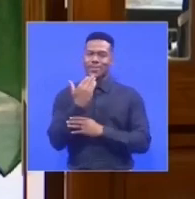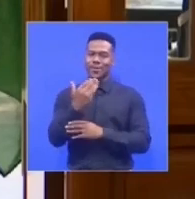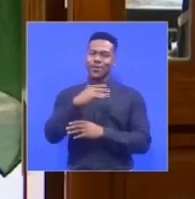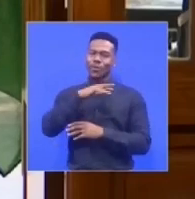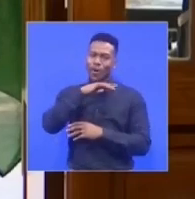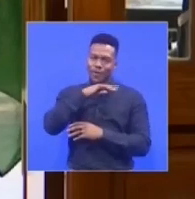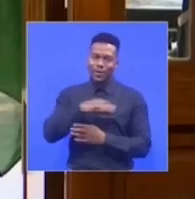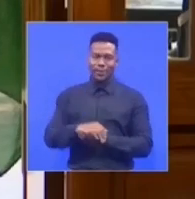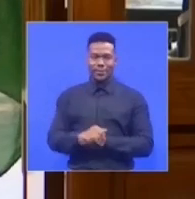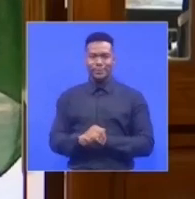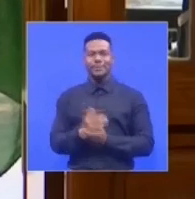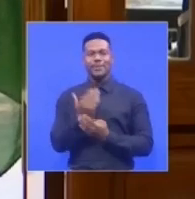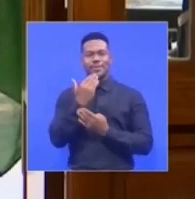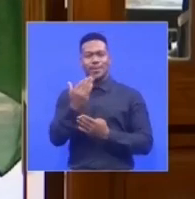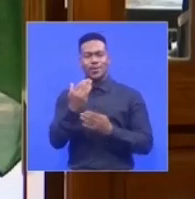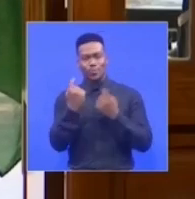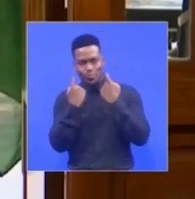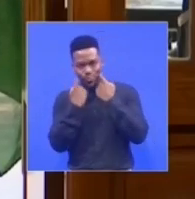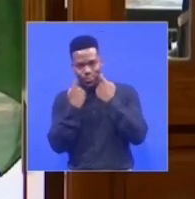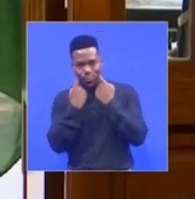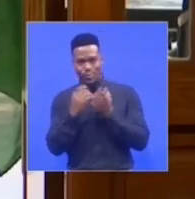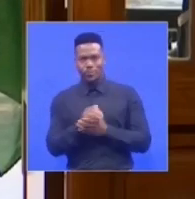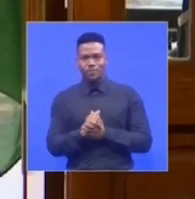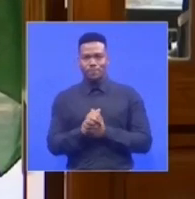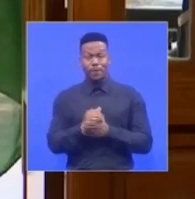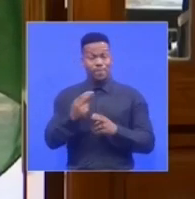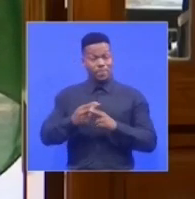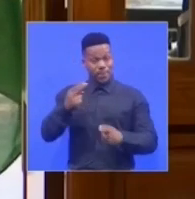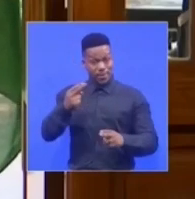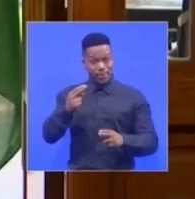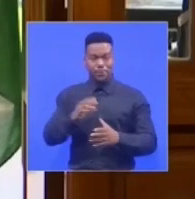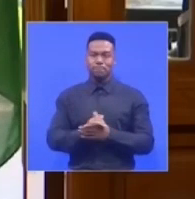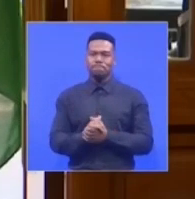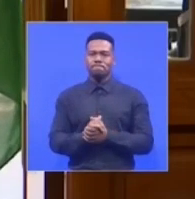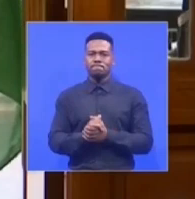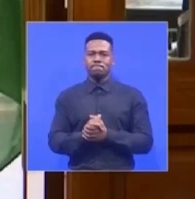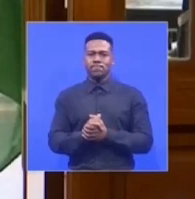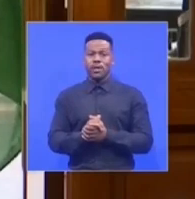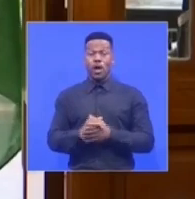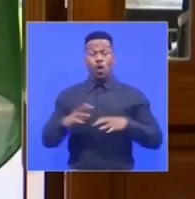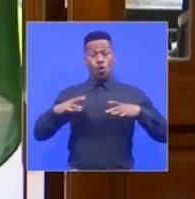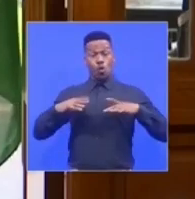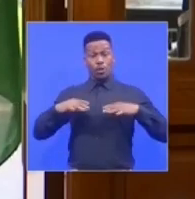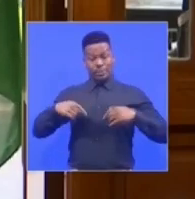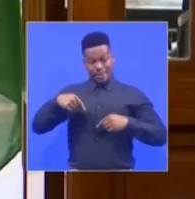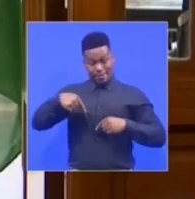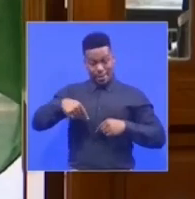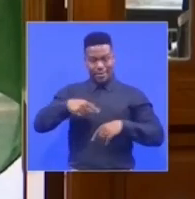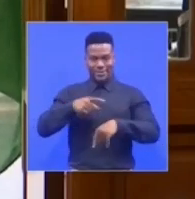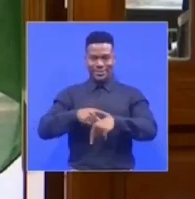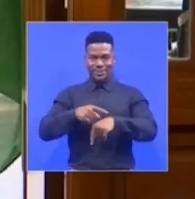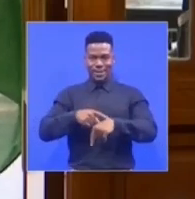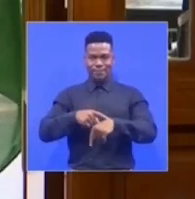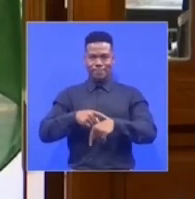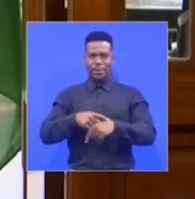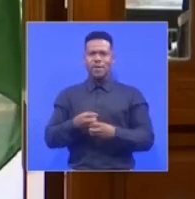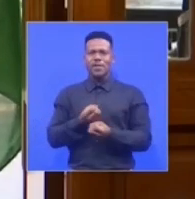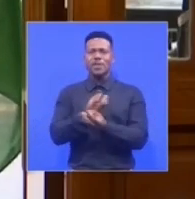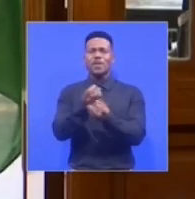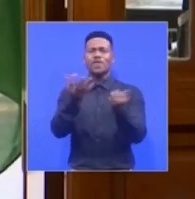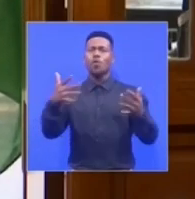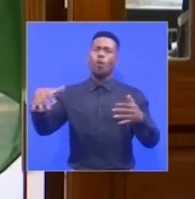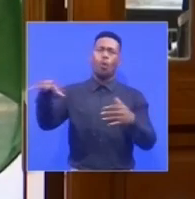bayadanki, siyabonga. Finally, may this holiday season offer all